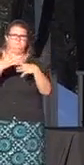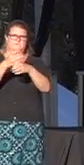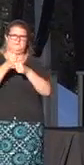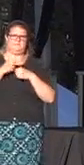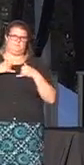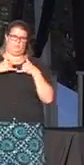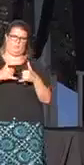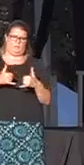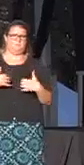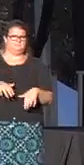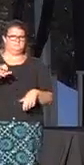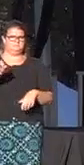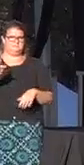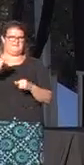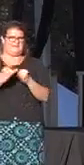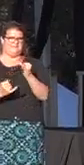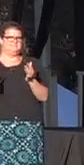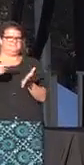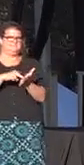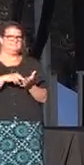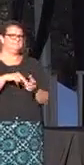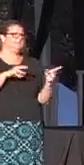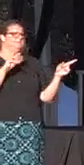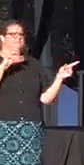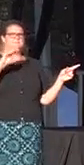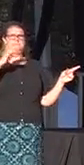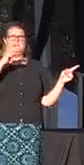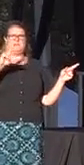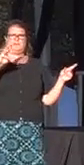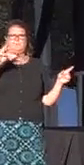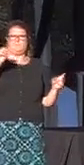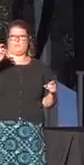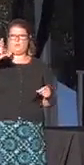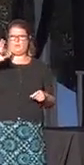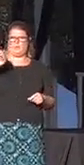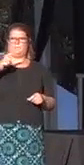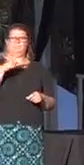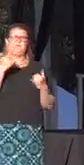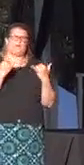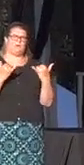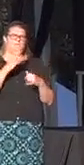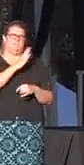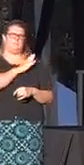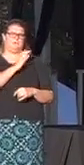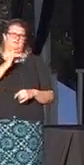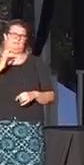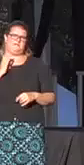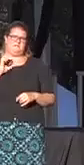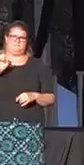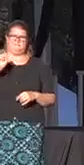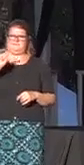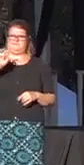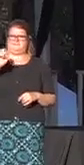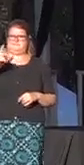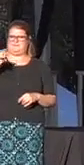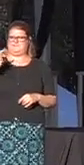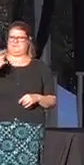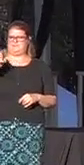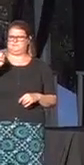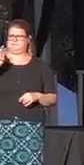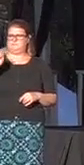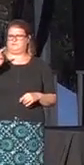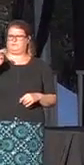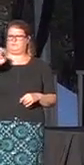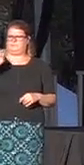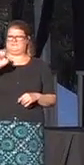is amazing. Michael Moore, as the current board chairman of Stepping Stone San Diego,